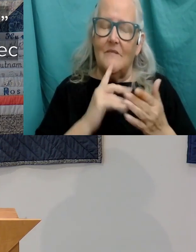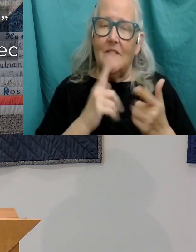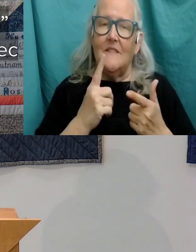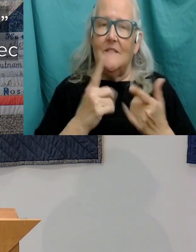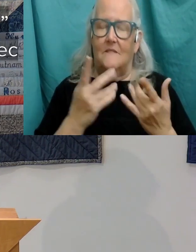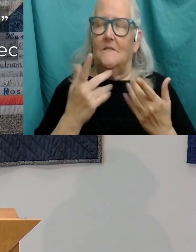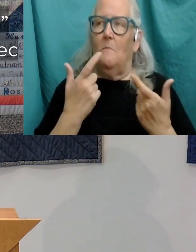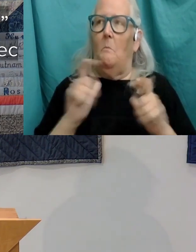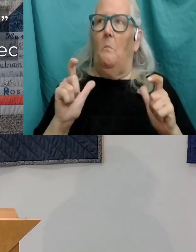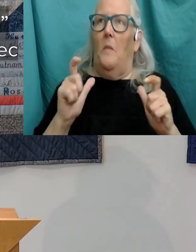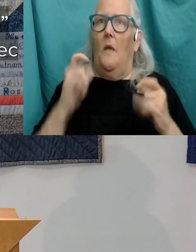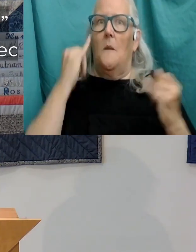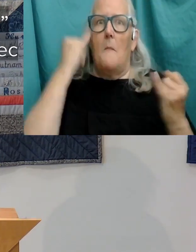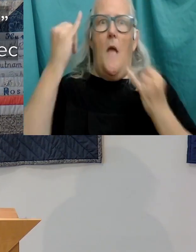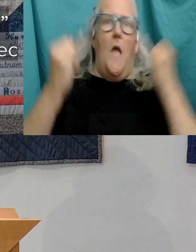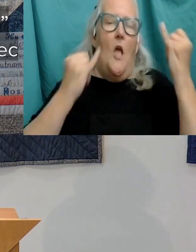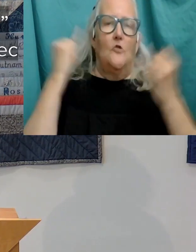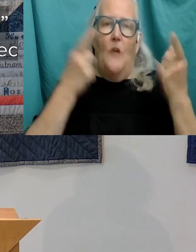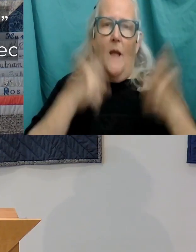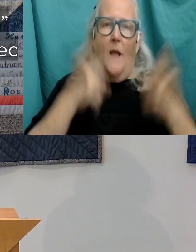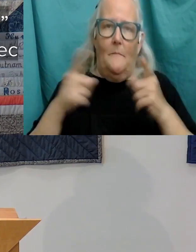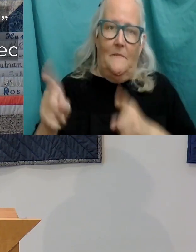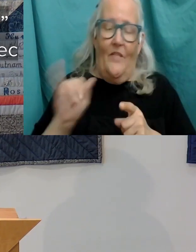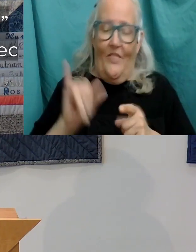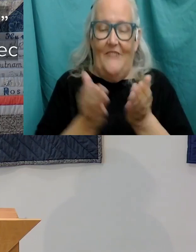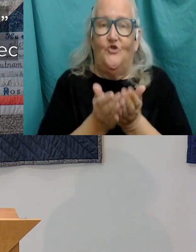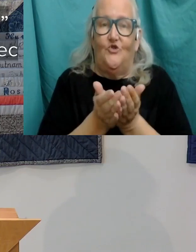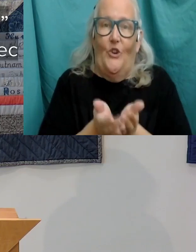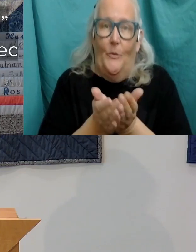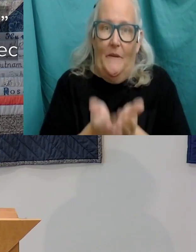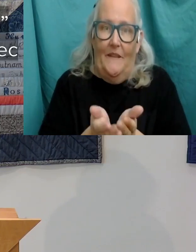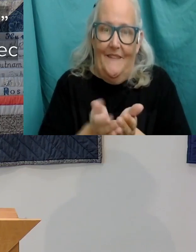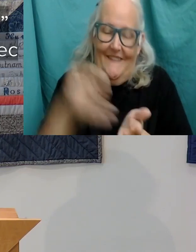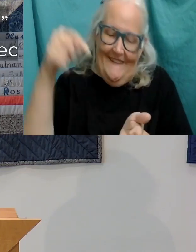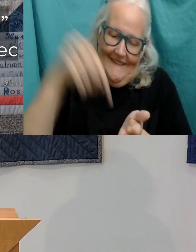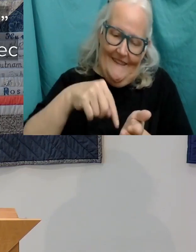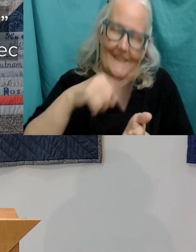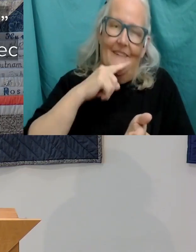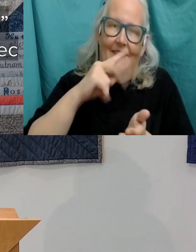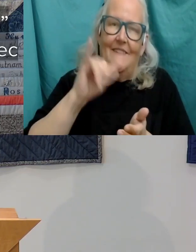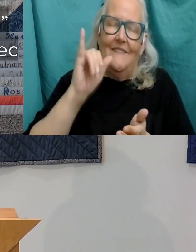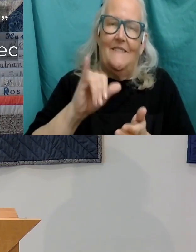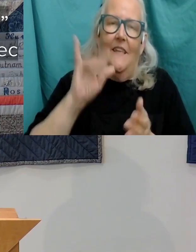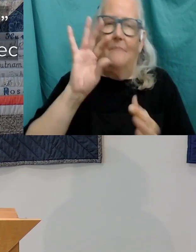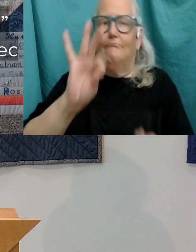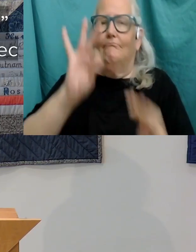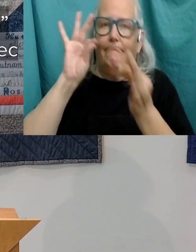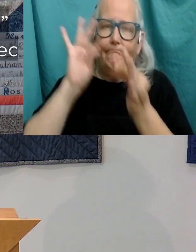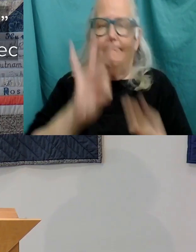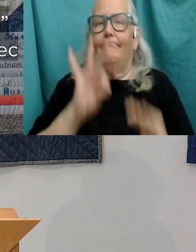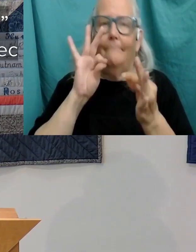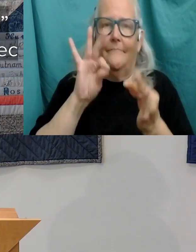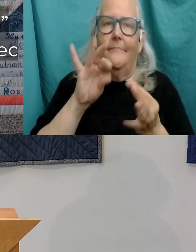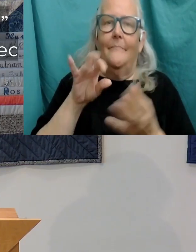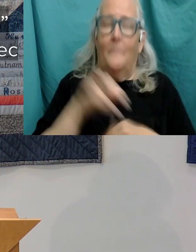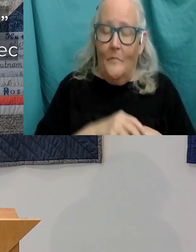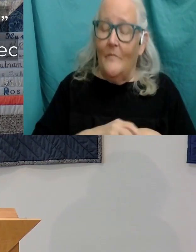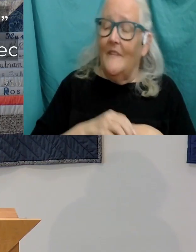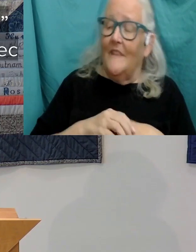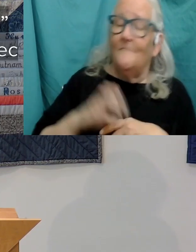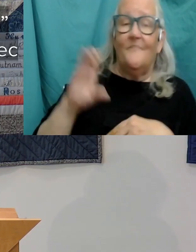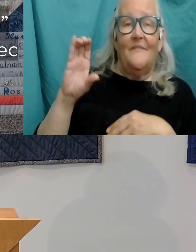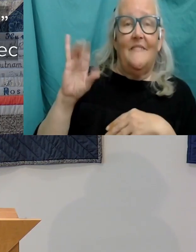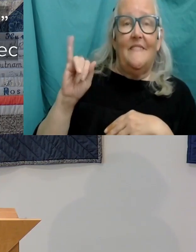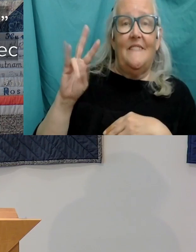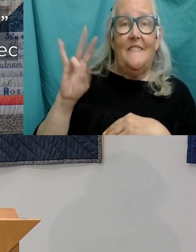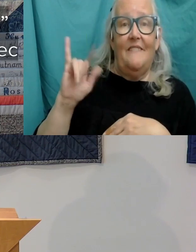The ship is the heterotopia par excellence. In civilization without boats,